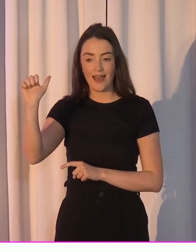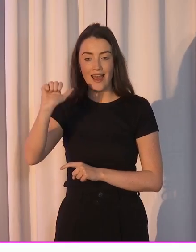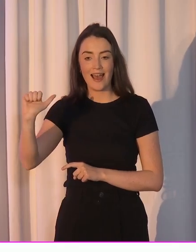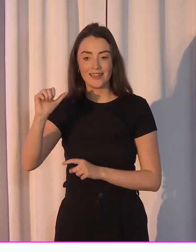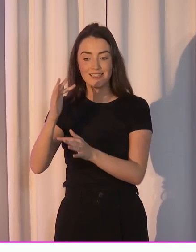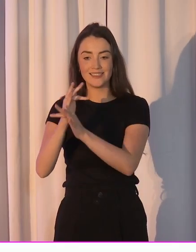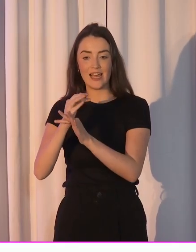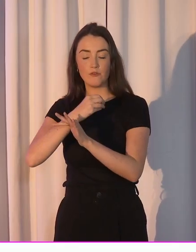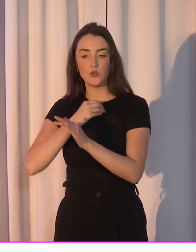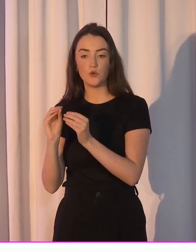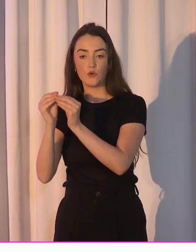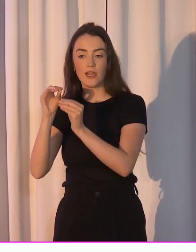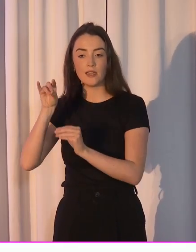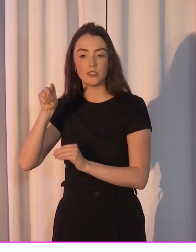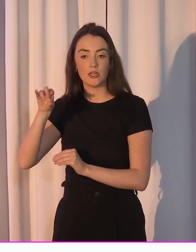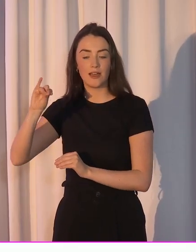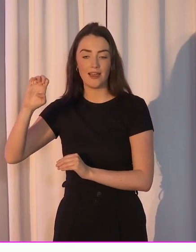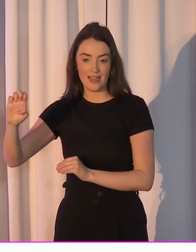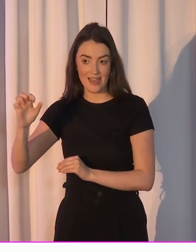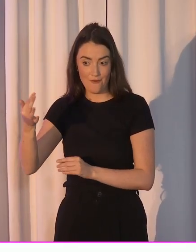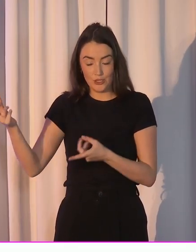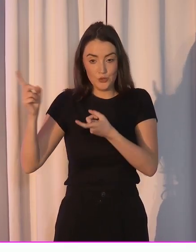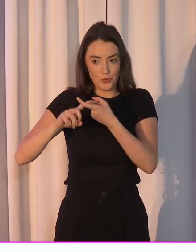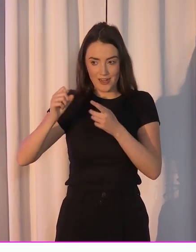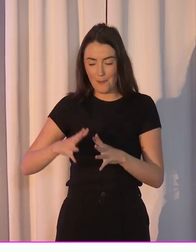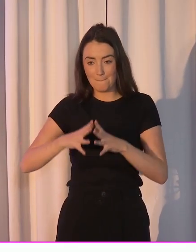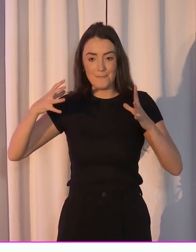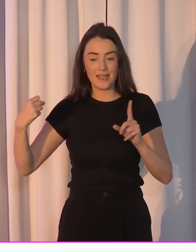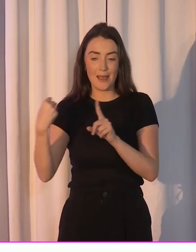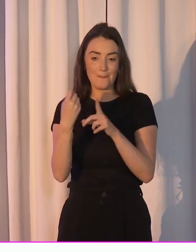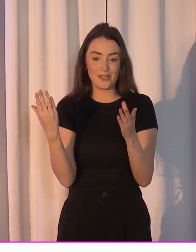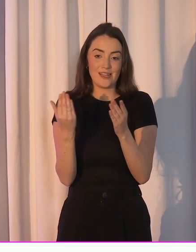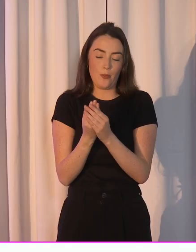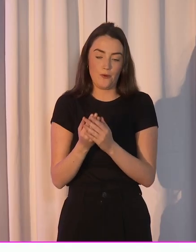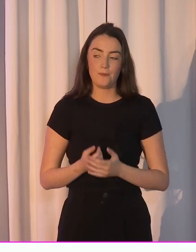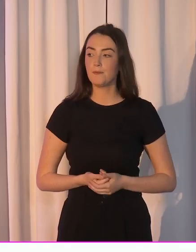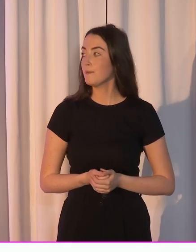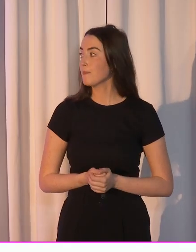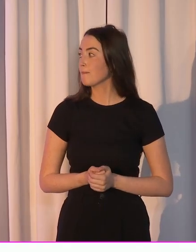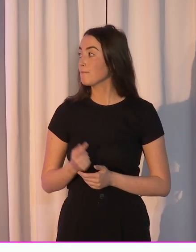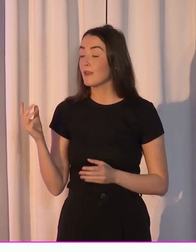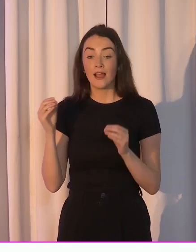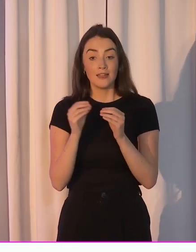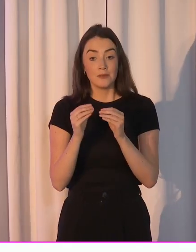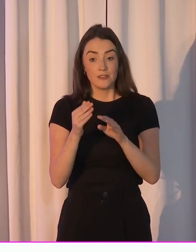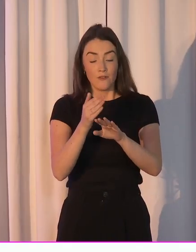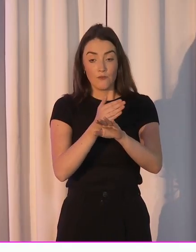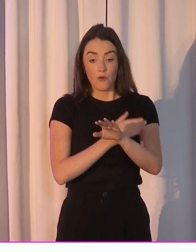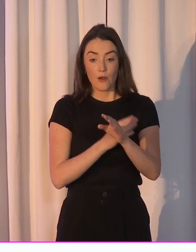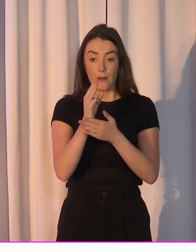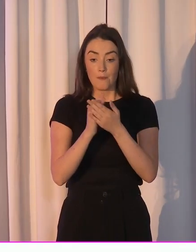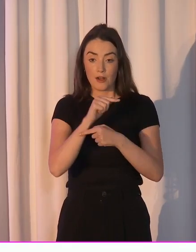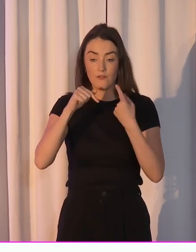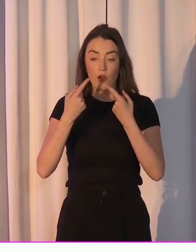Gráinne@safetocreate.ie. Let's join forces to make an even bigger impact together. And so, as mentioned, as part of the launch,